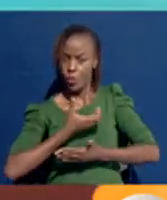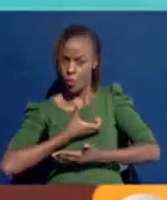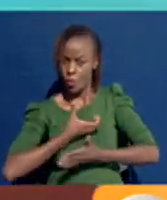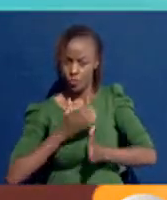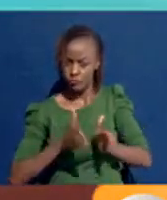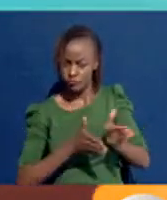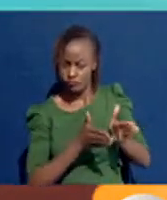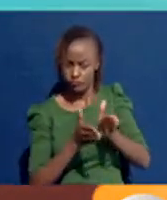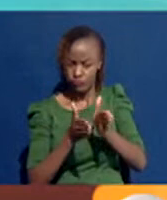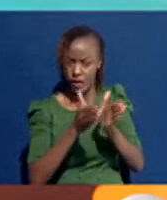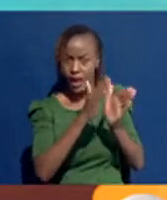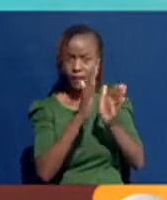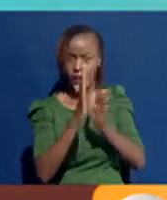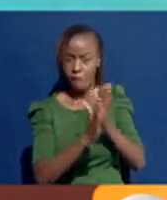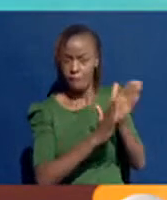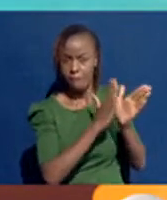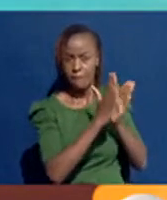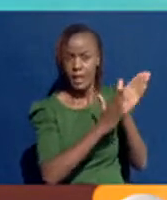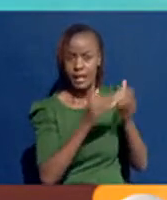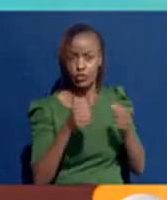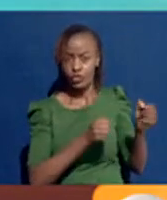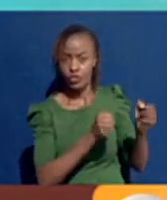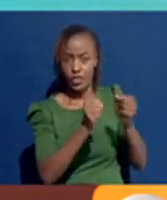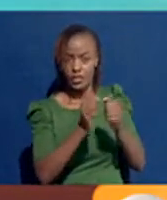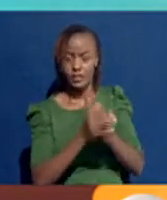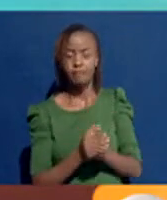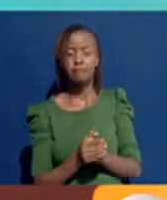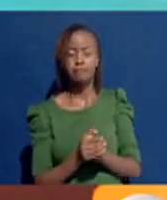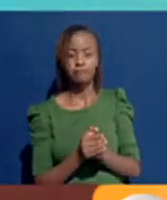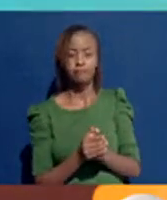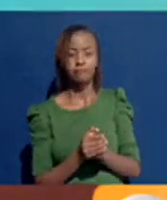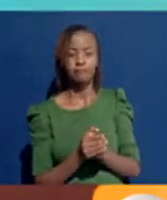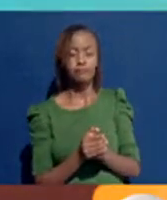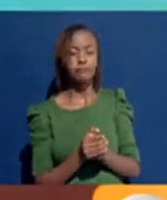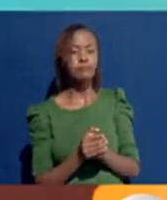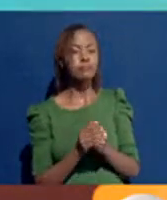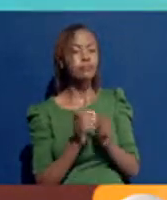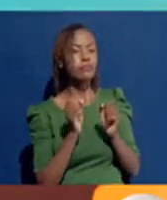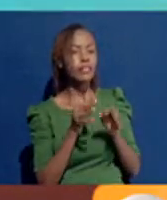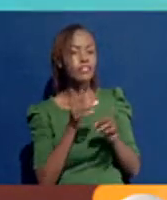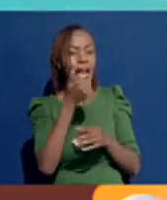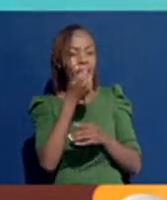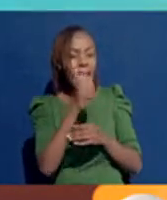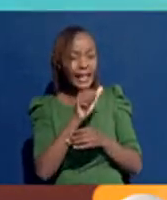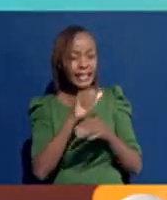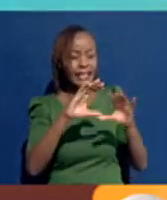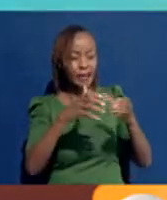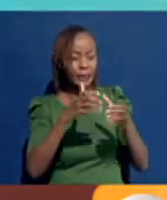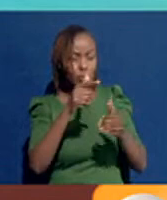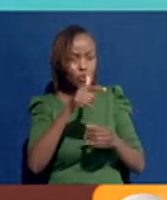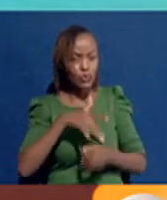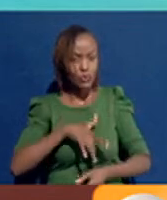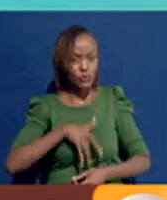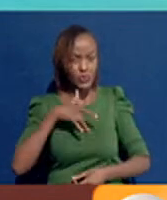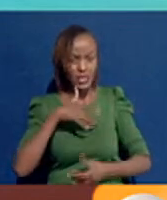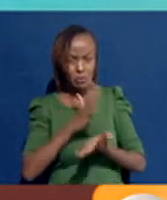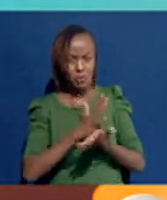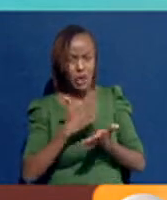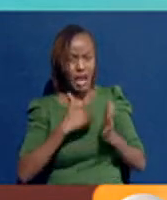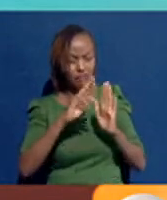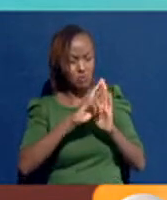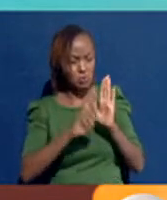institution into working. So in any situation whereby you find out that there is no rules of the